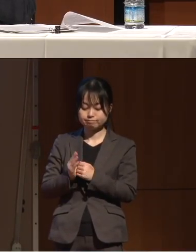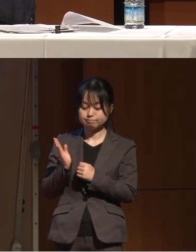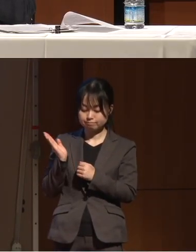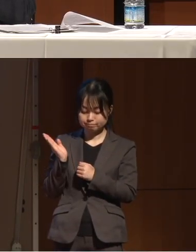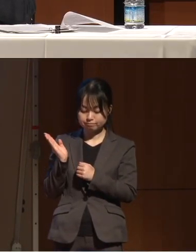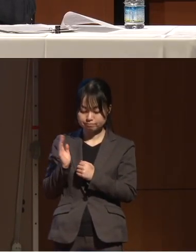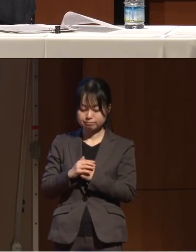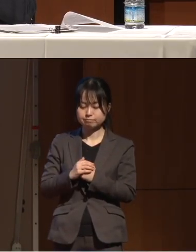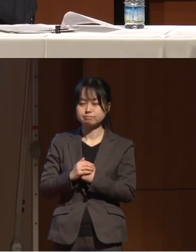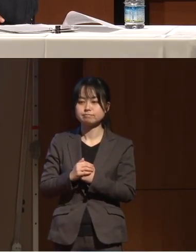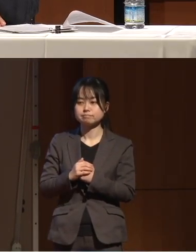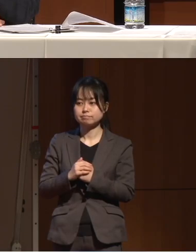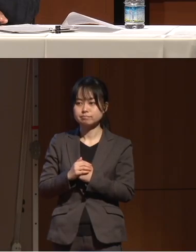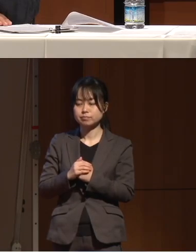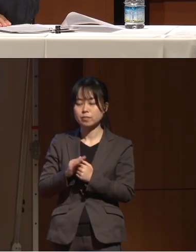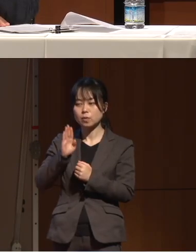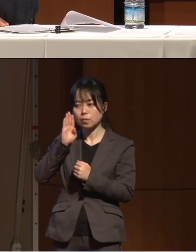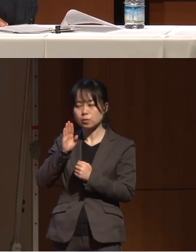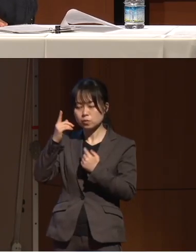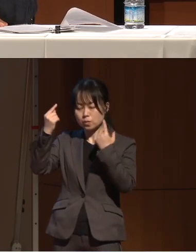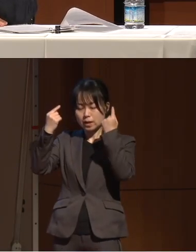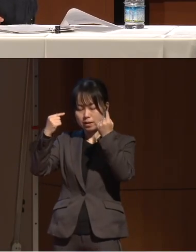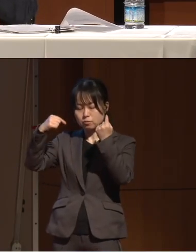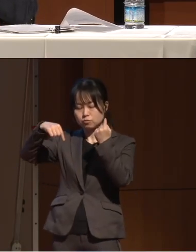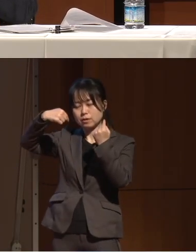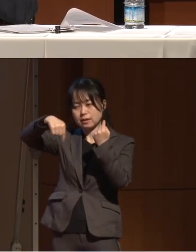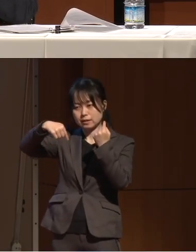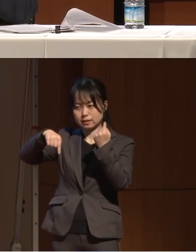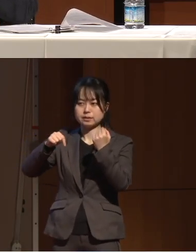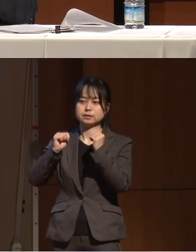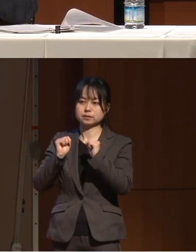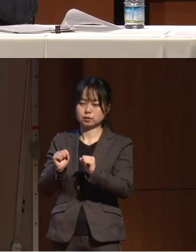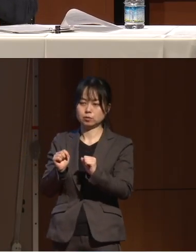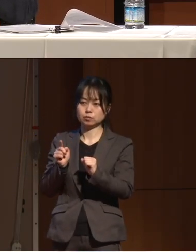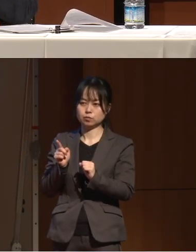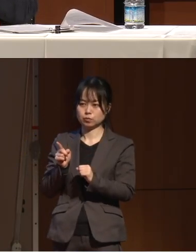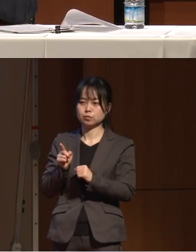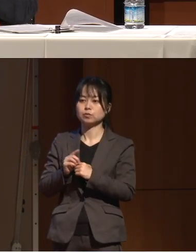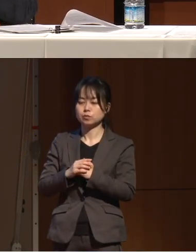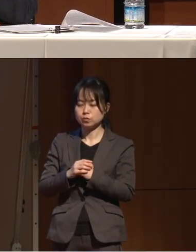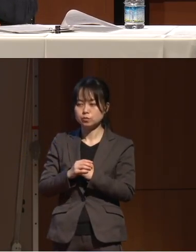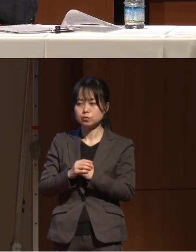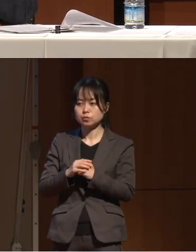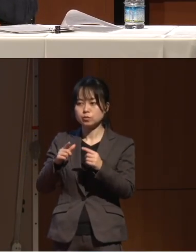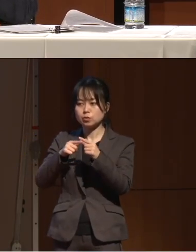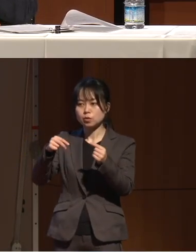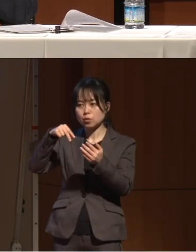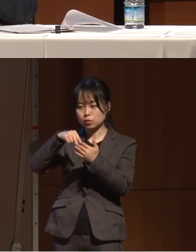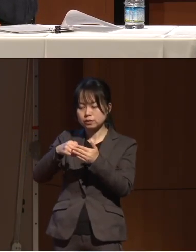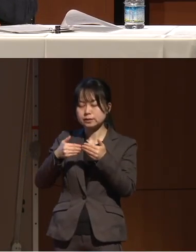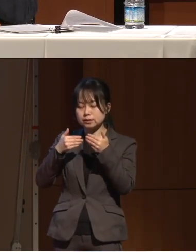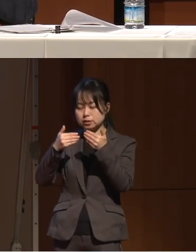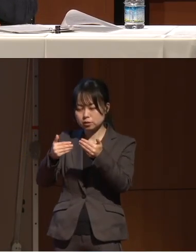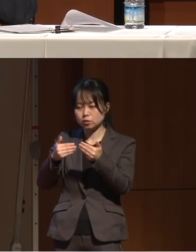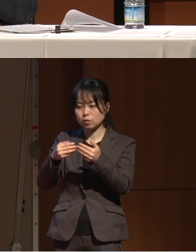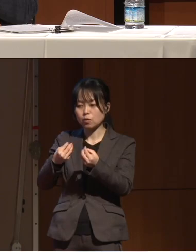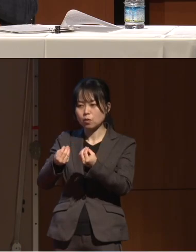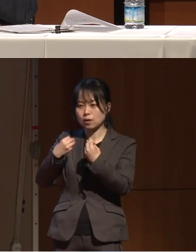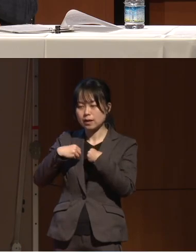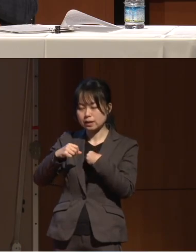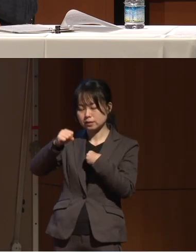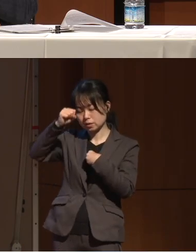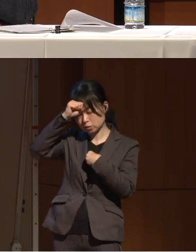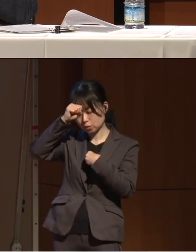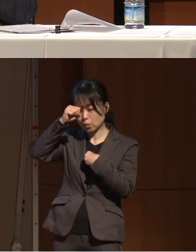Boston University in the United States and also serves as a director of the National Emerging Infectious